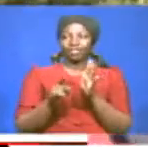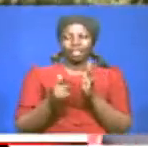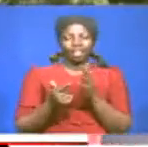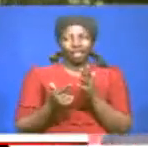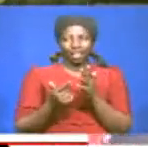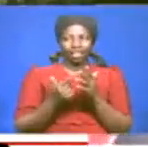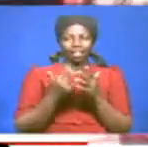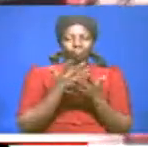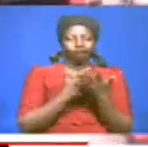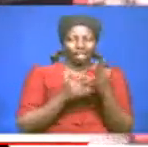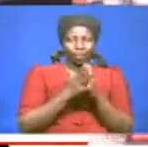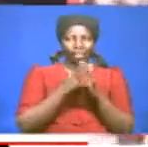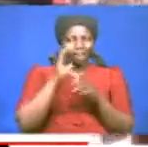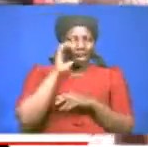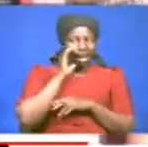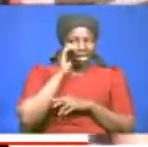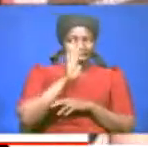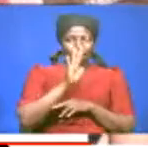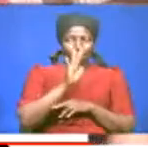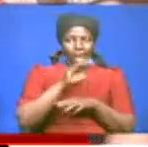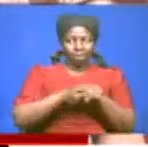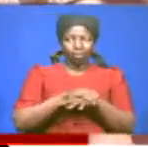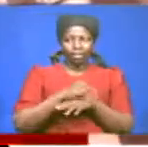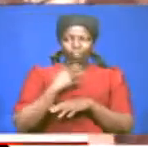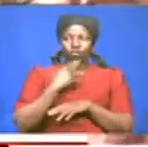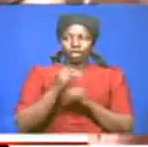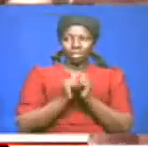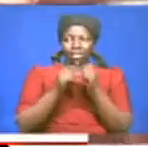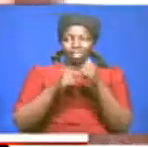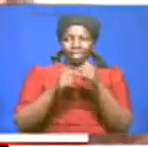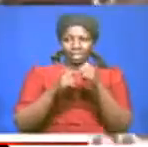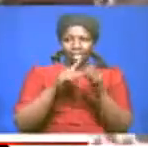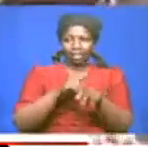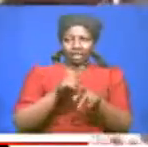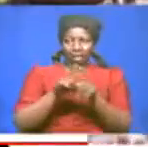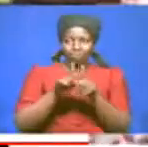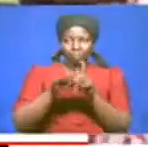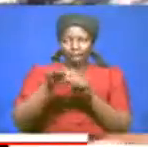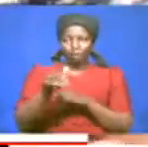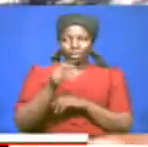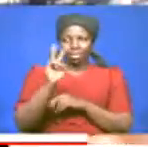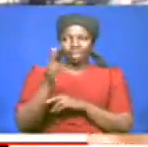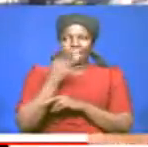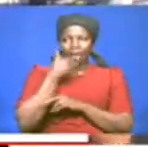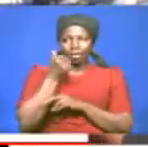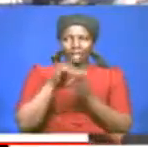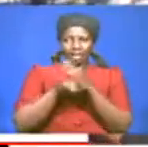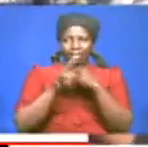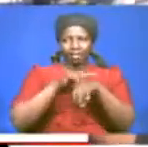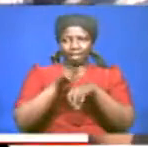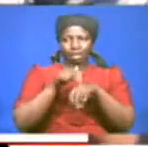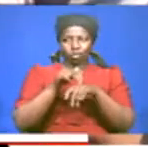Darren Fletcher following closely with 416 as the county's second best in the national exam. To encourage